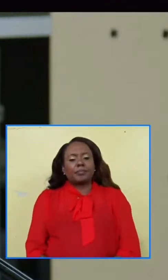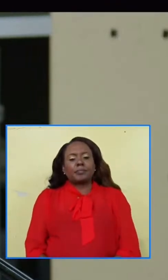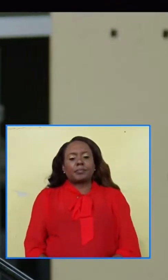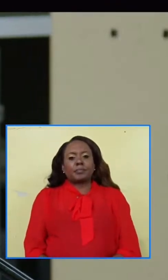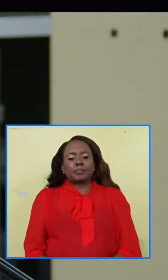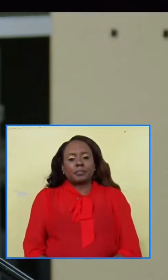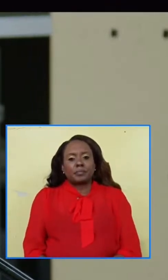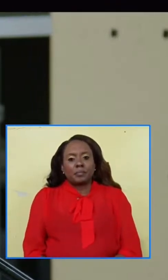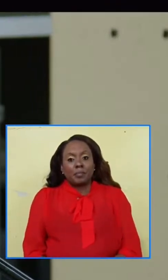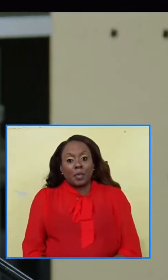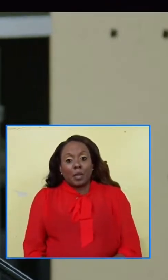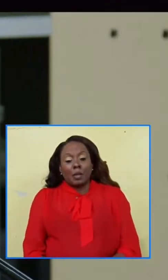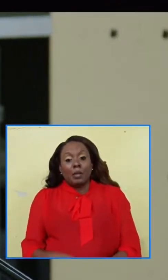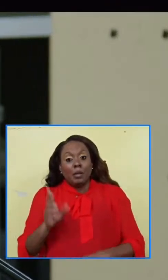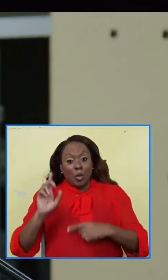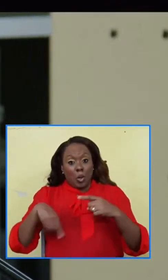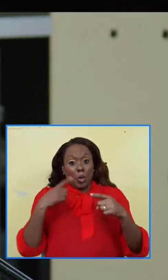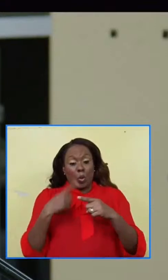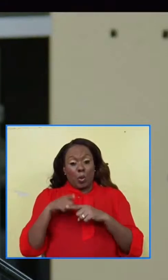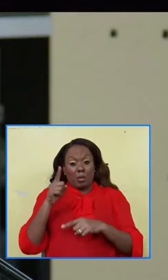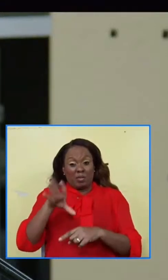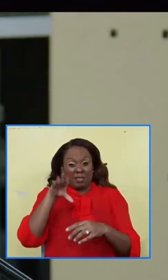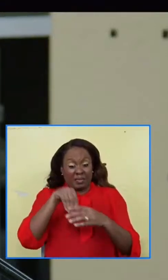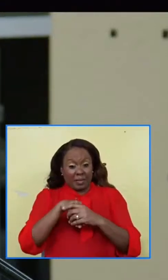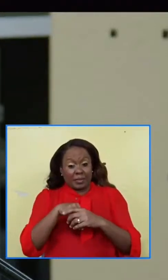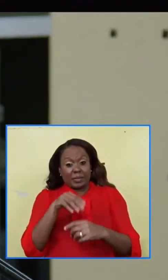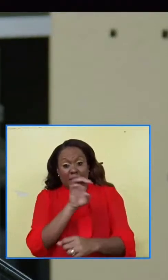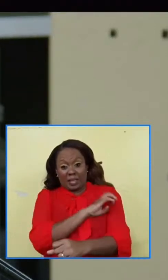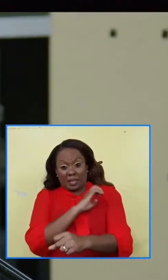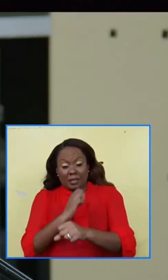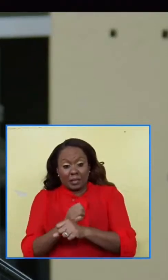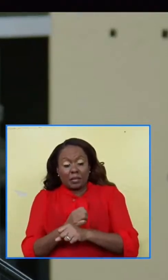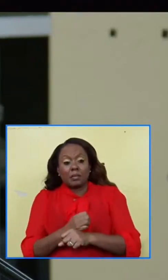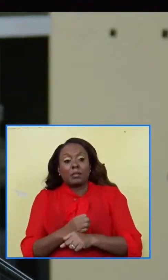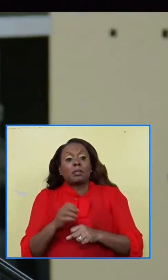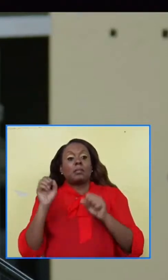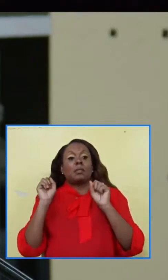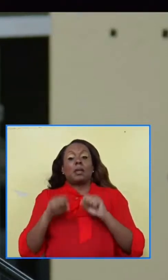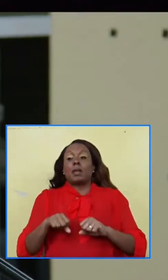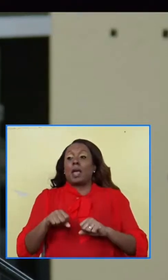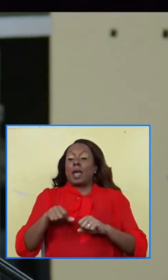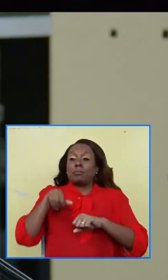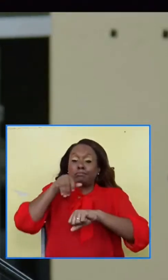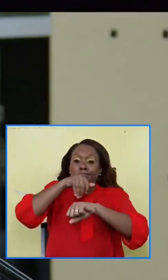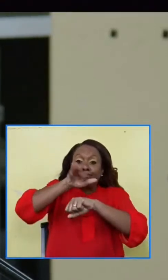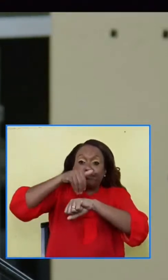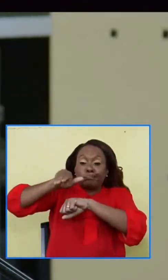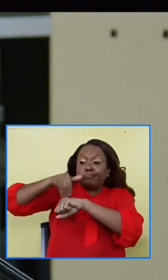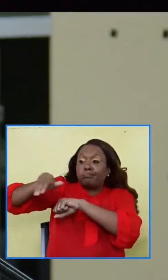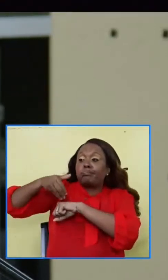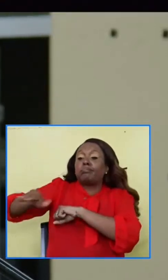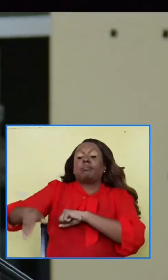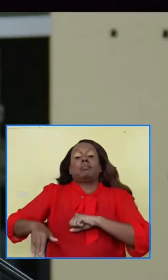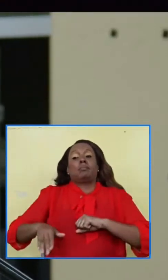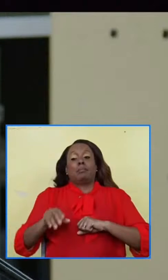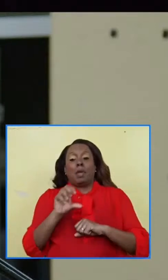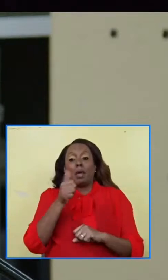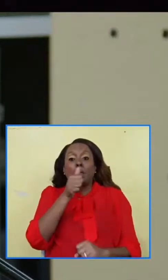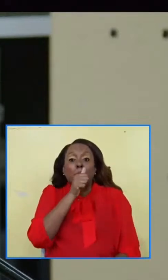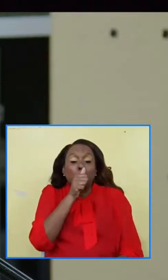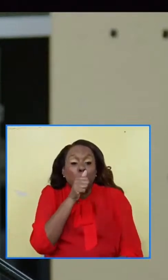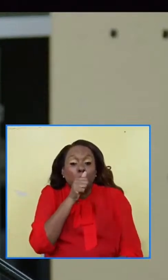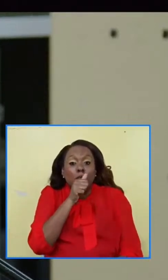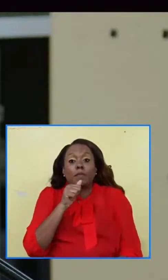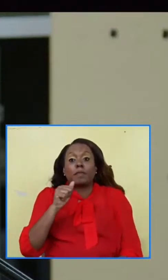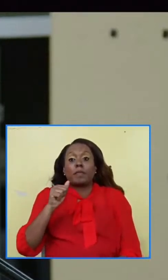alternative energy and investment is that it can go to entities overseas, entities who are private that